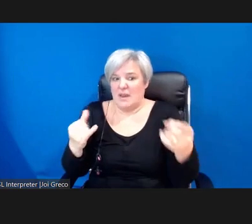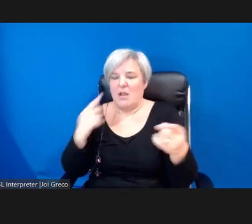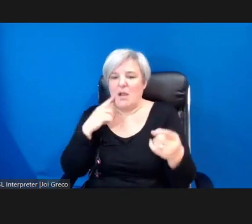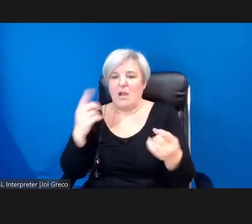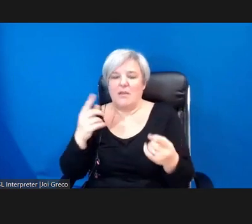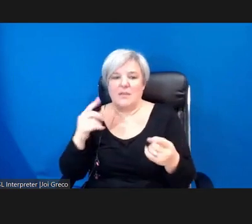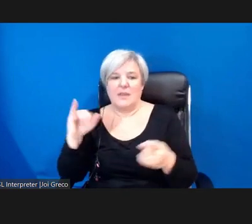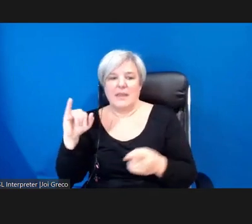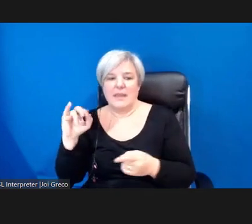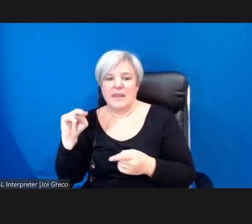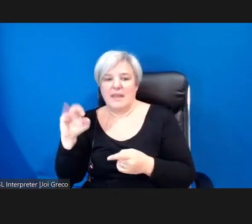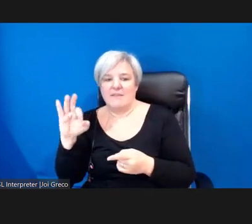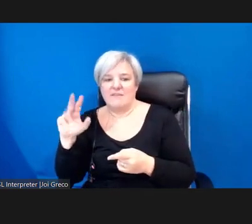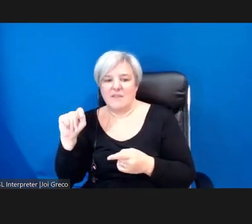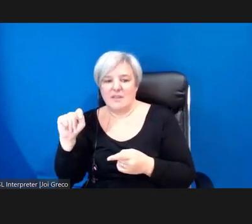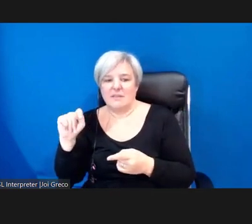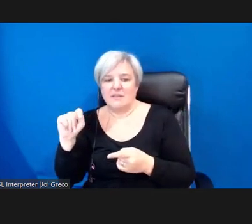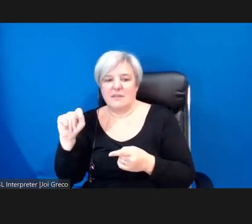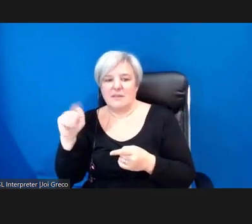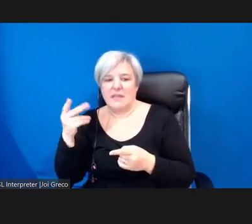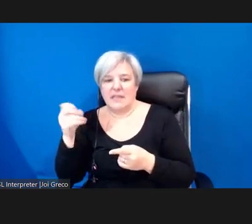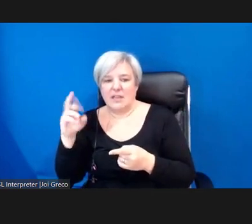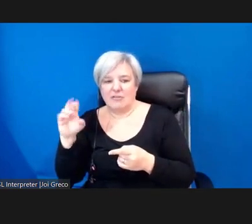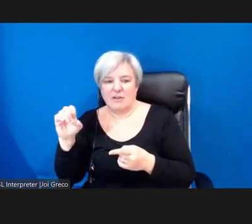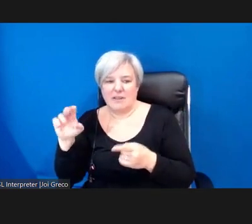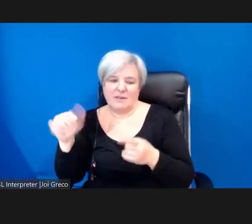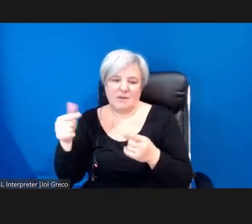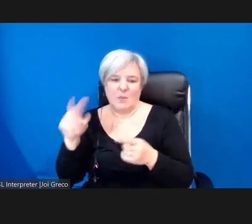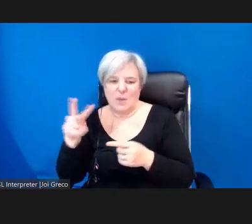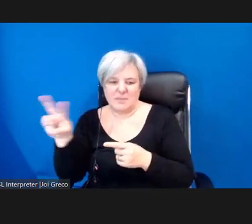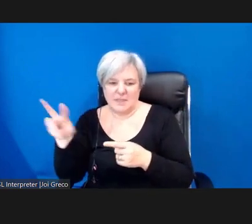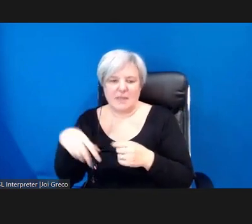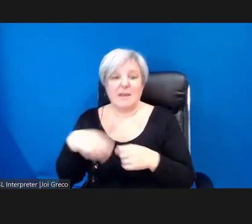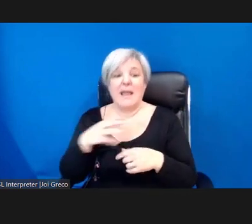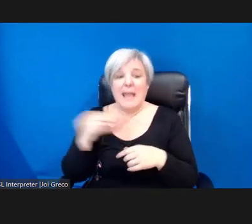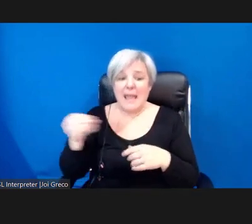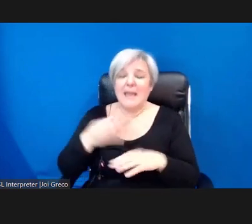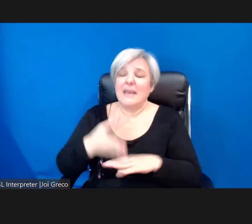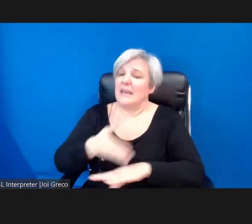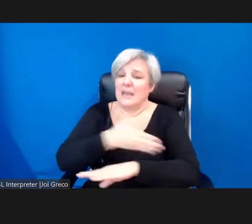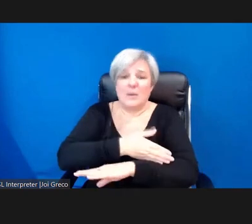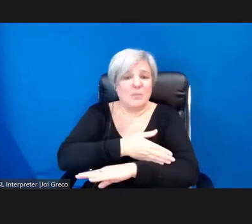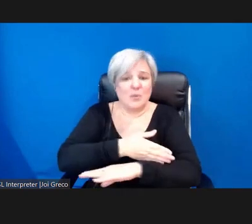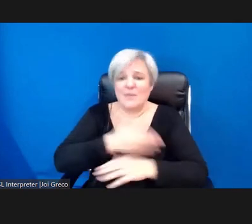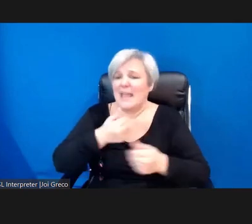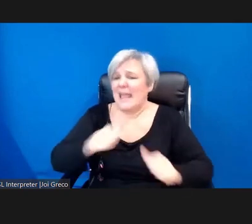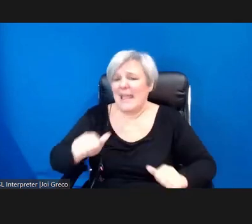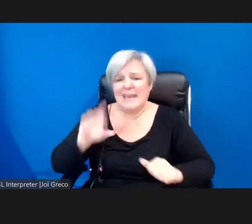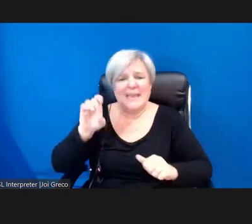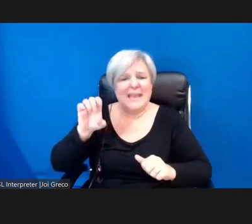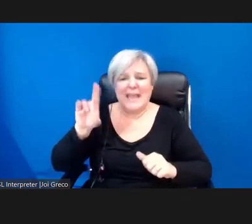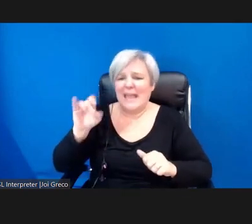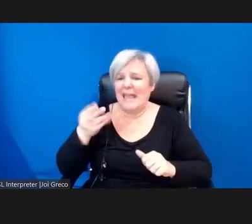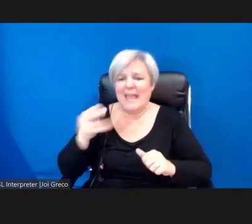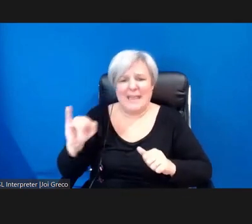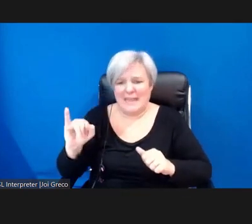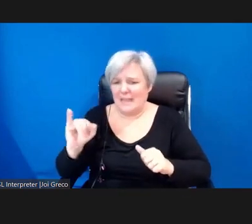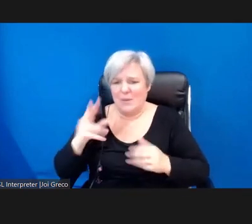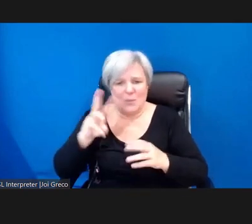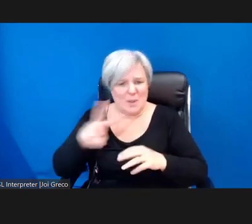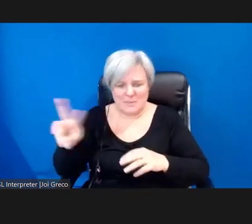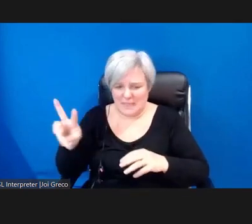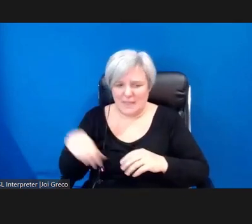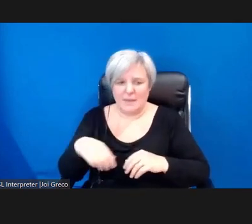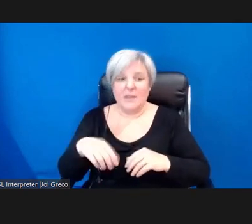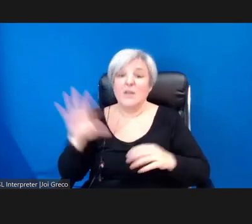infanthearing.org website, and it can improve or expand your state or territory's EHDI website easily. Programs can